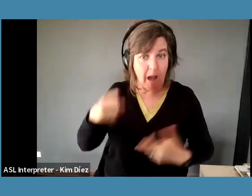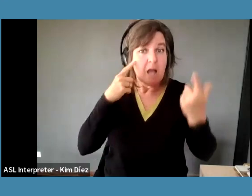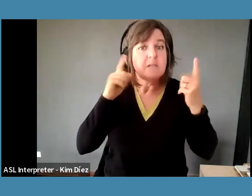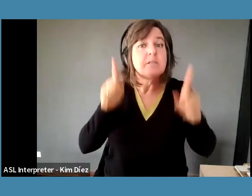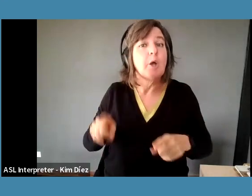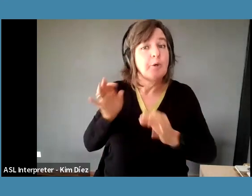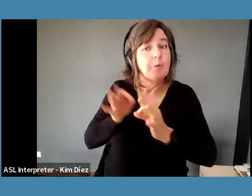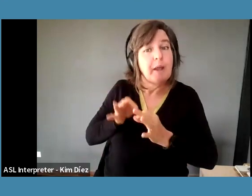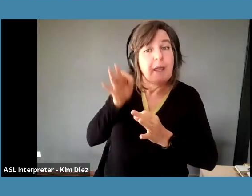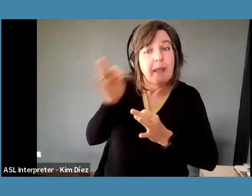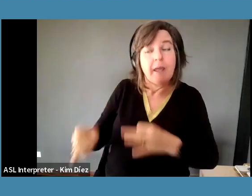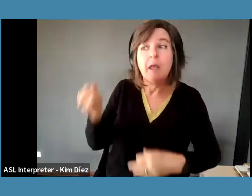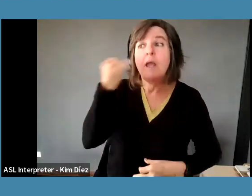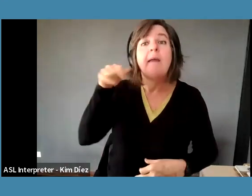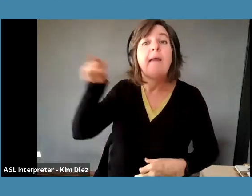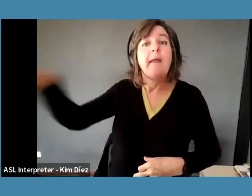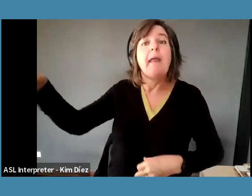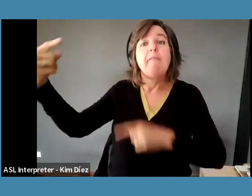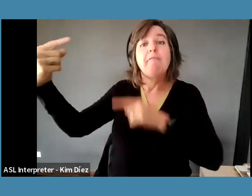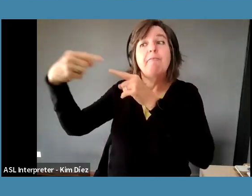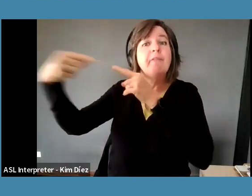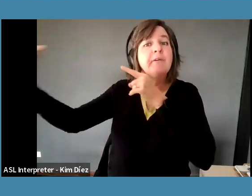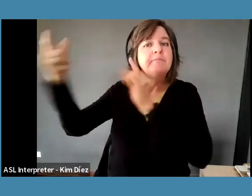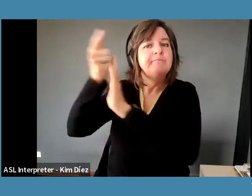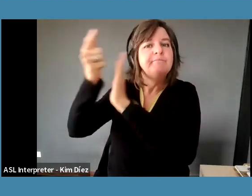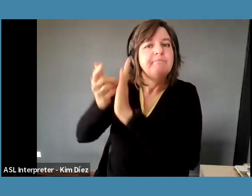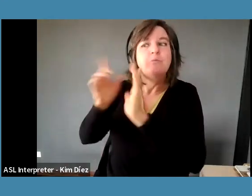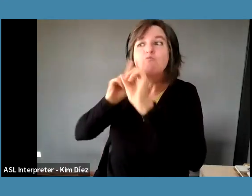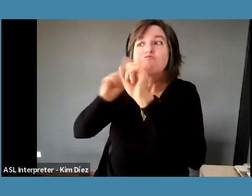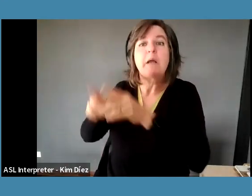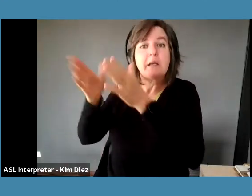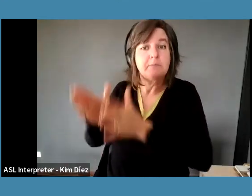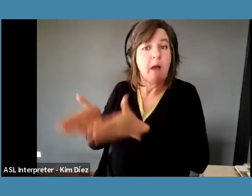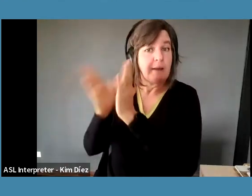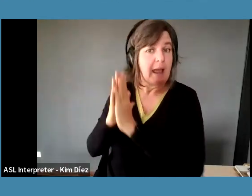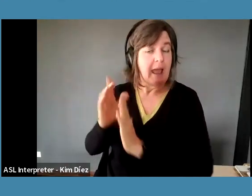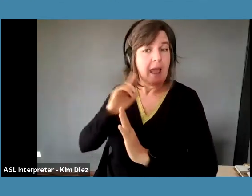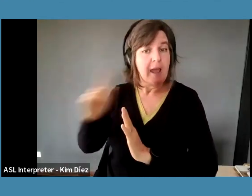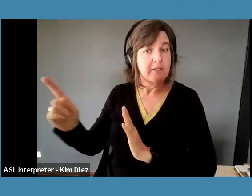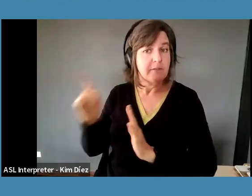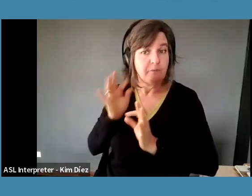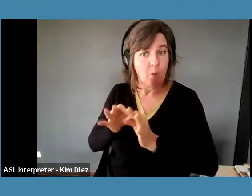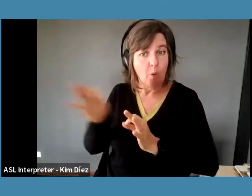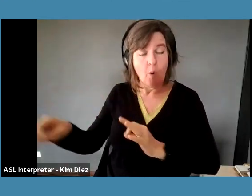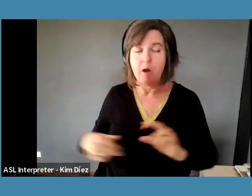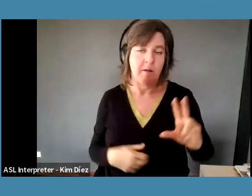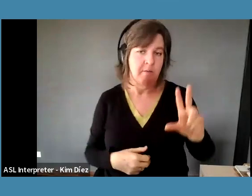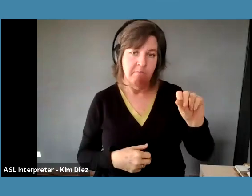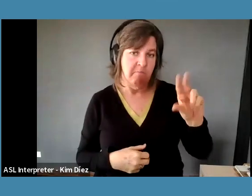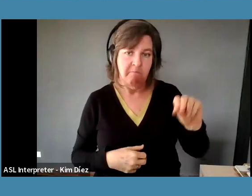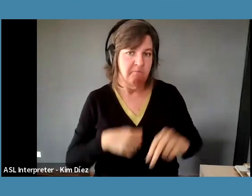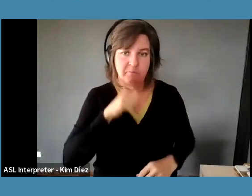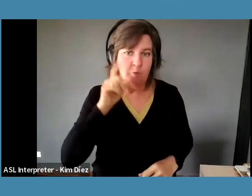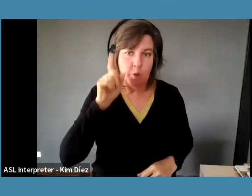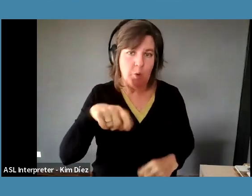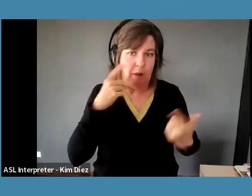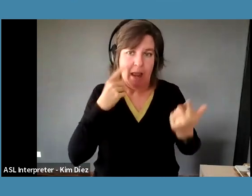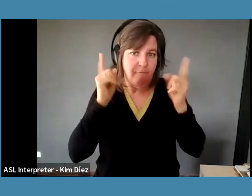if the respondent is asking for one? So no, you don't have to agree to a